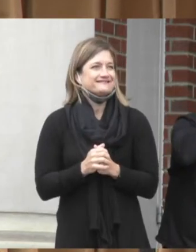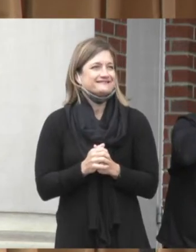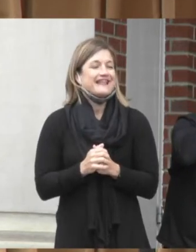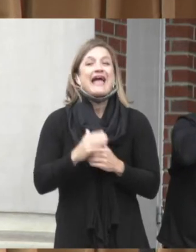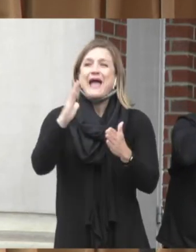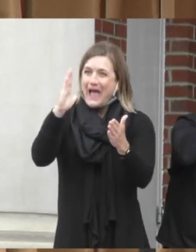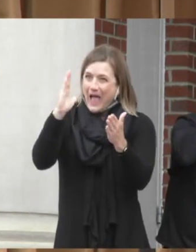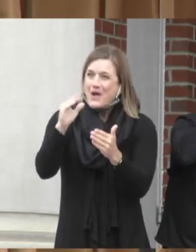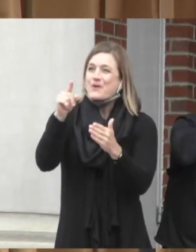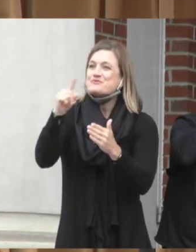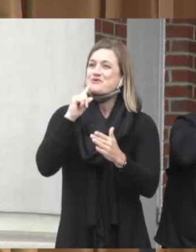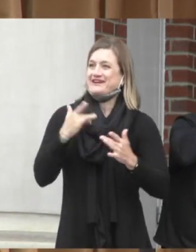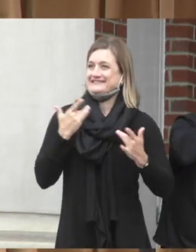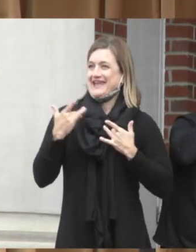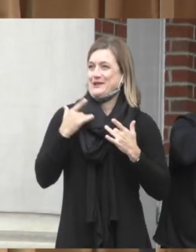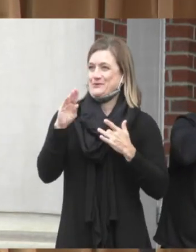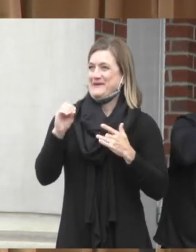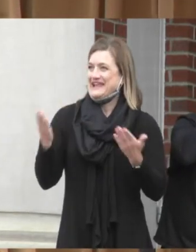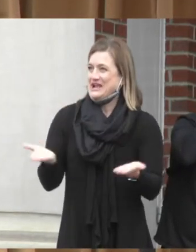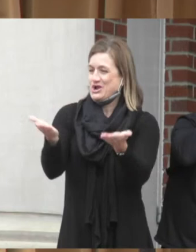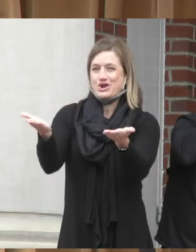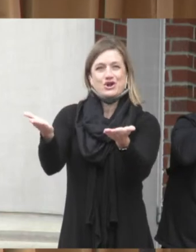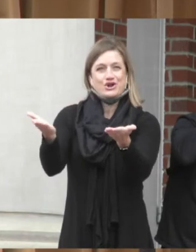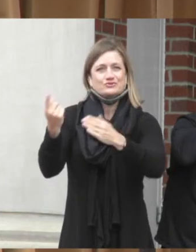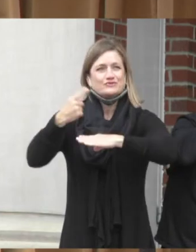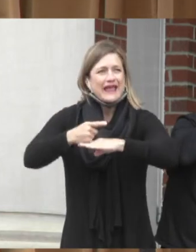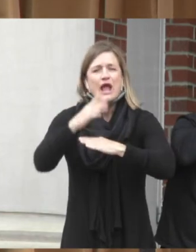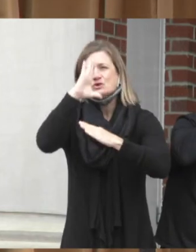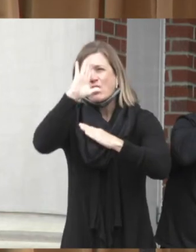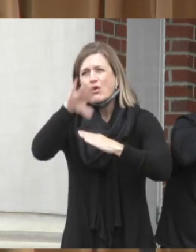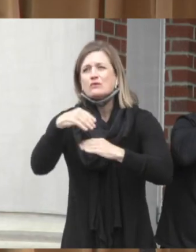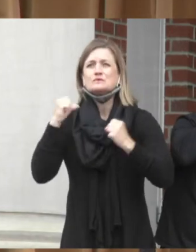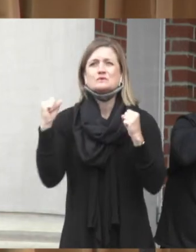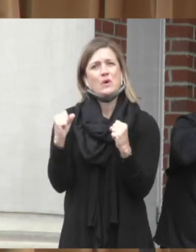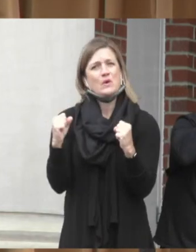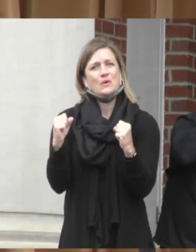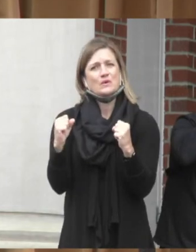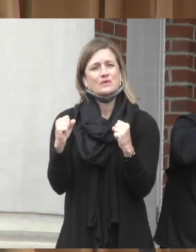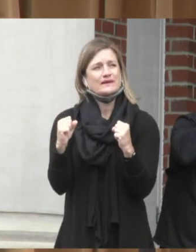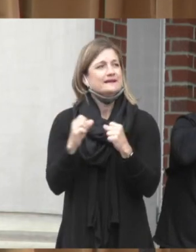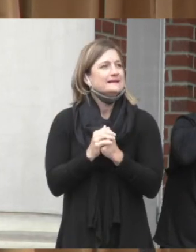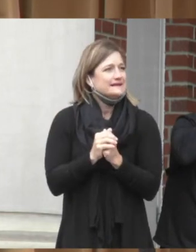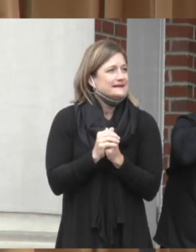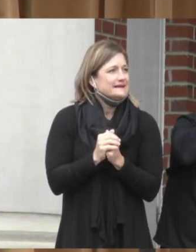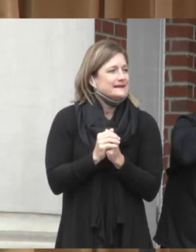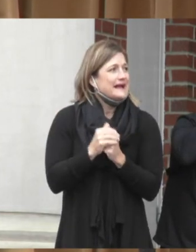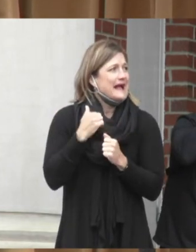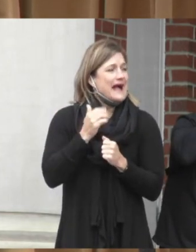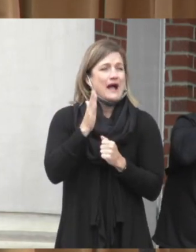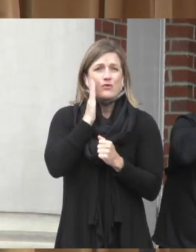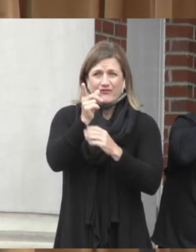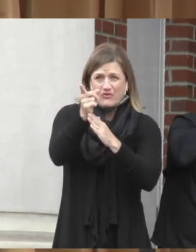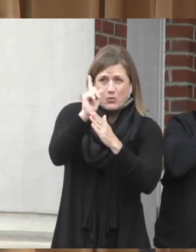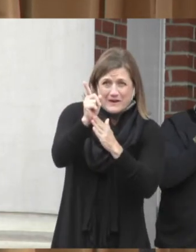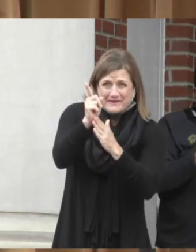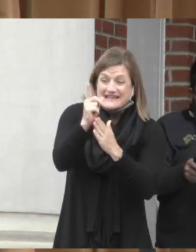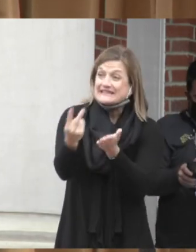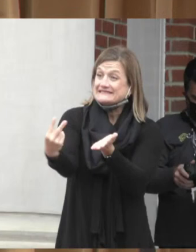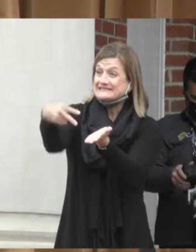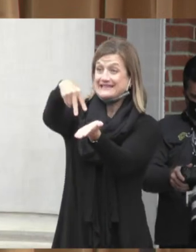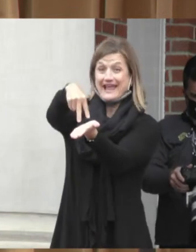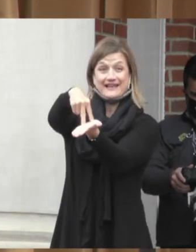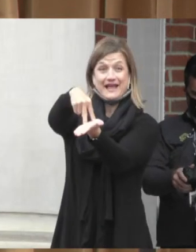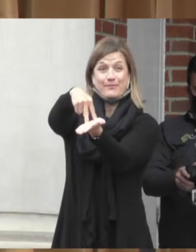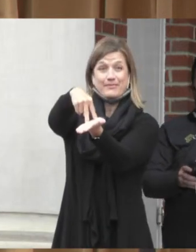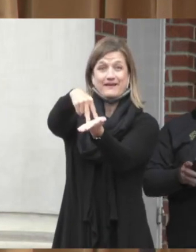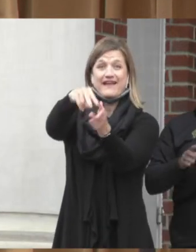I hope that you are excited to be here. I know it's cold, so I'm gonna allow you the privilege for just a minute. Go ahead and stand up, take a